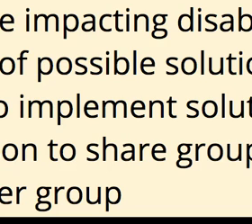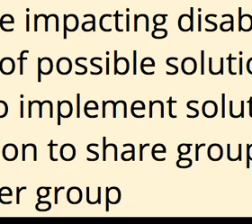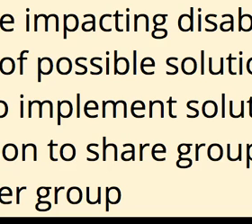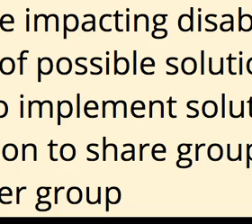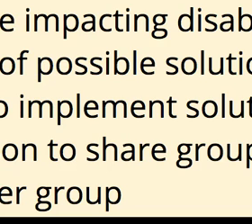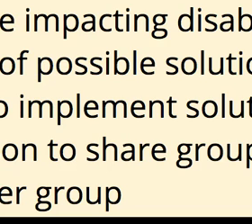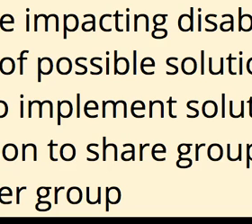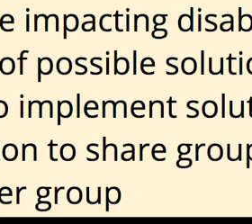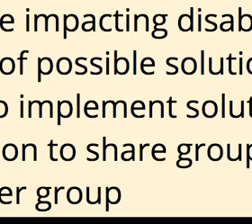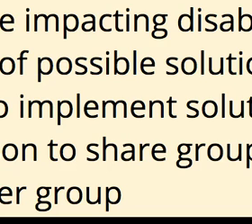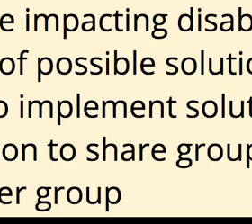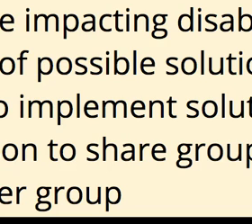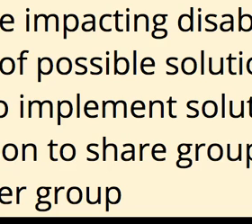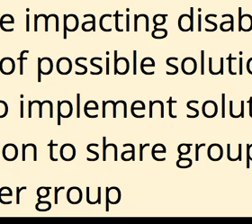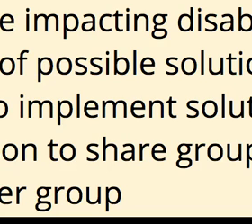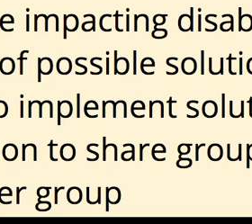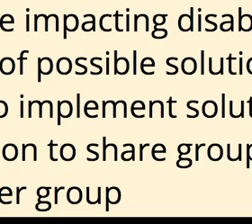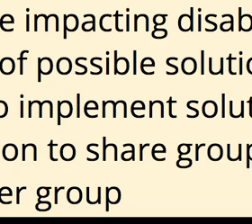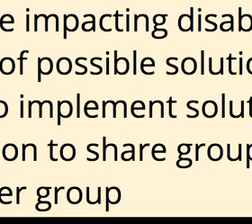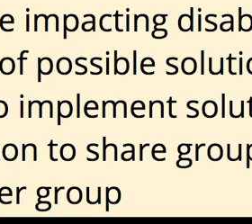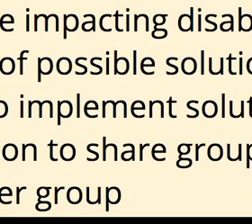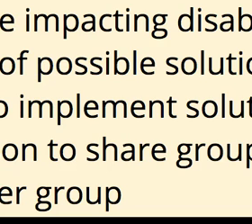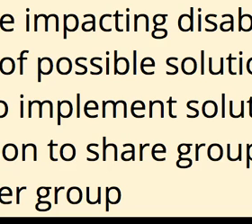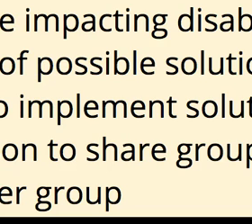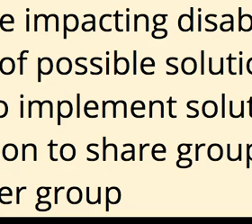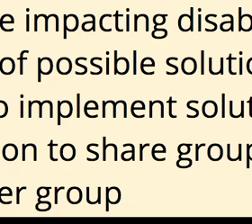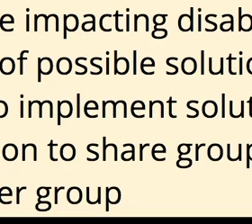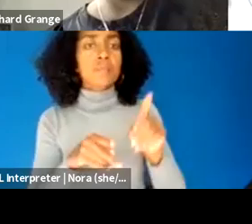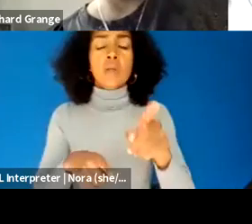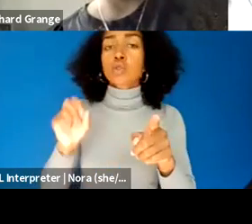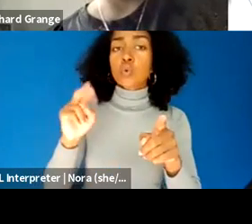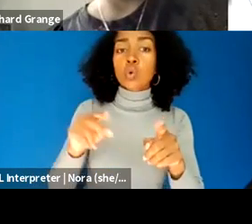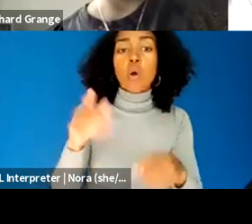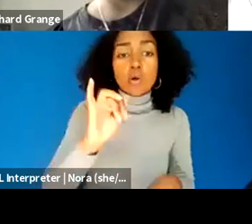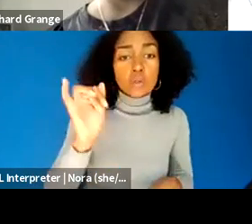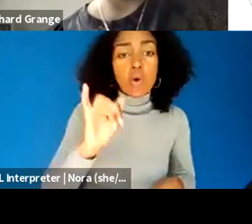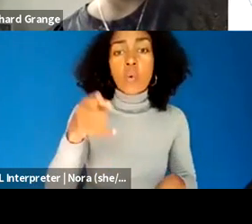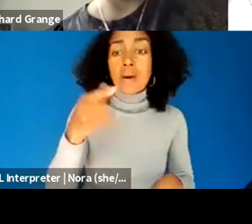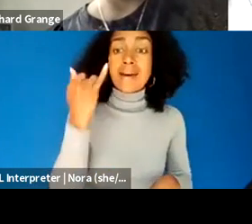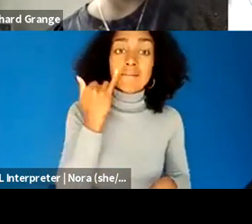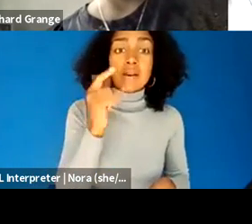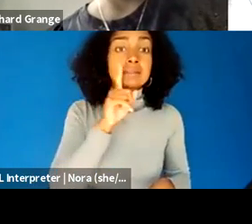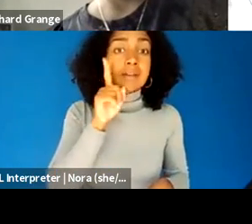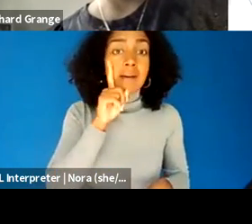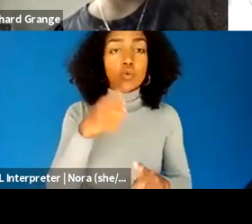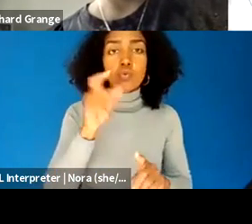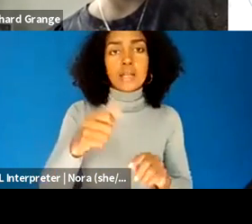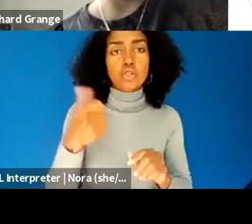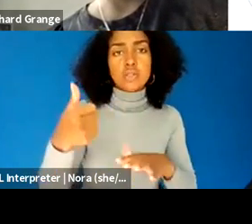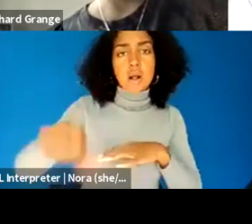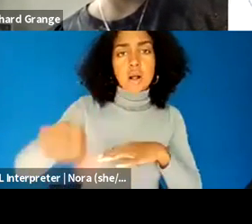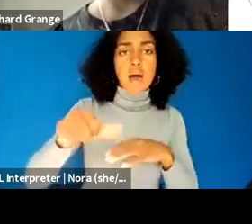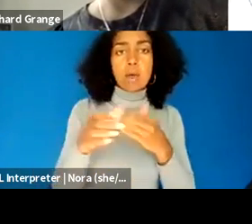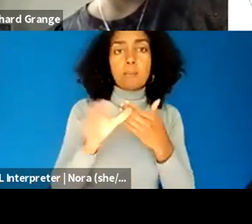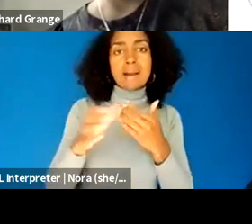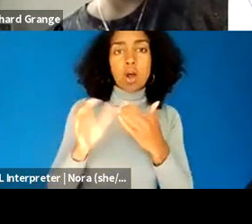room. But they could also just decline to go to the breakout room. You're right. Thank you for reminding me. Yep. You